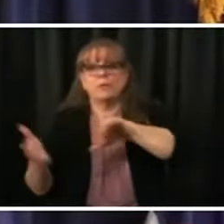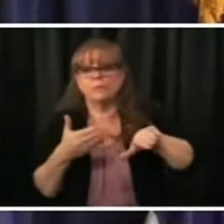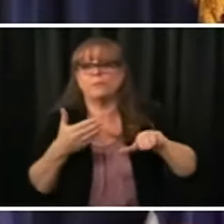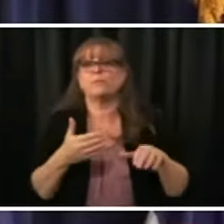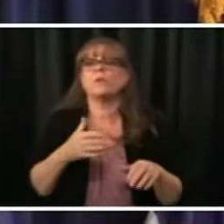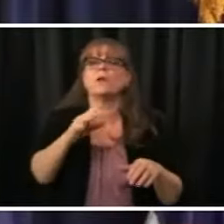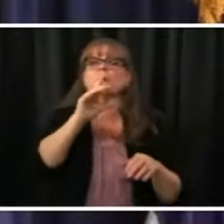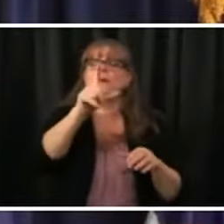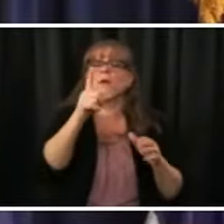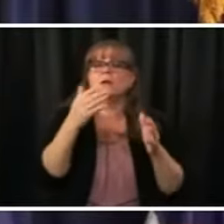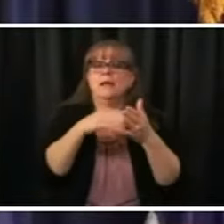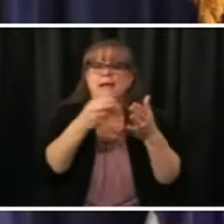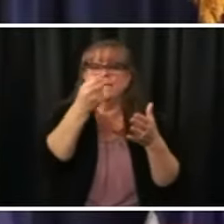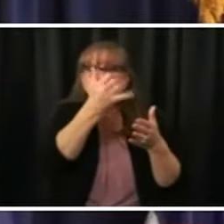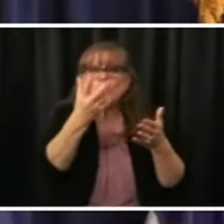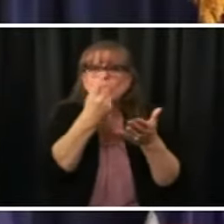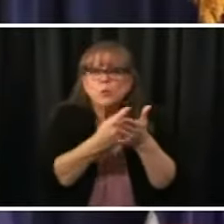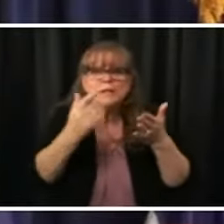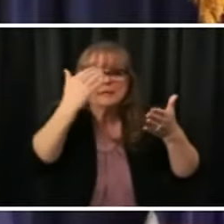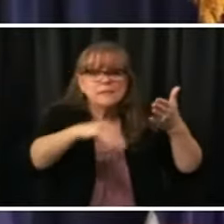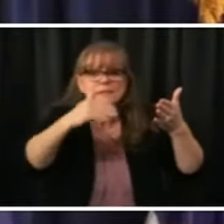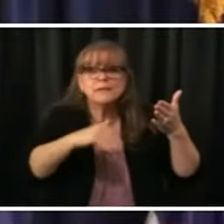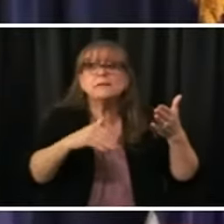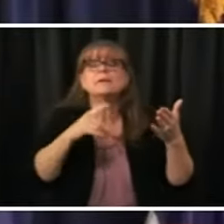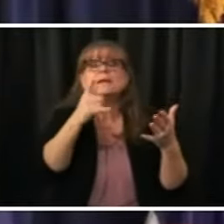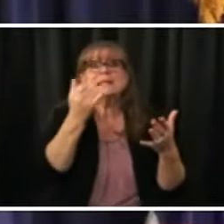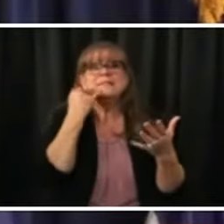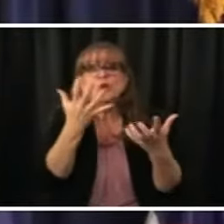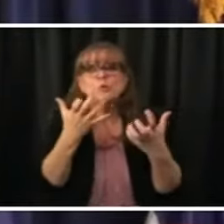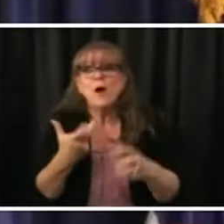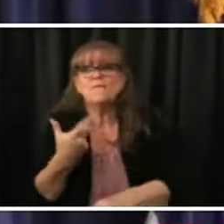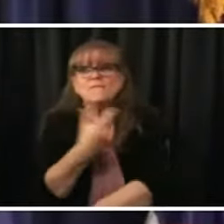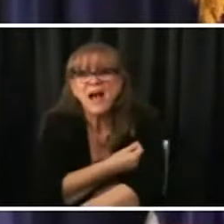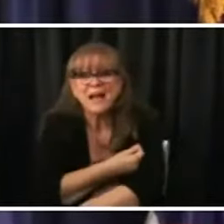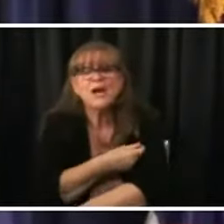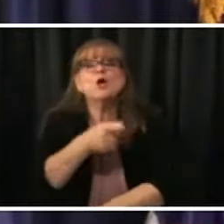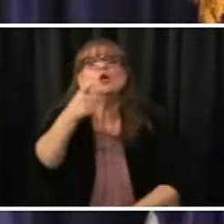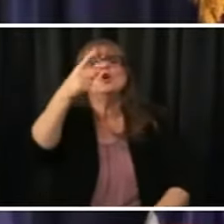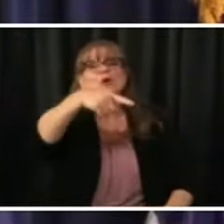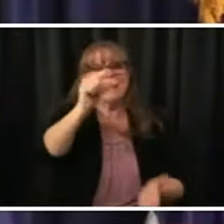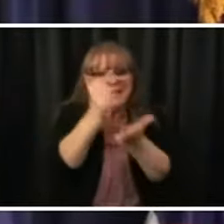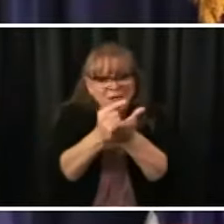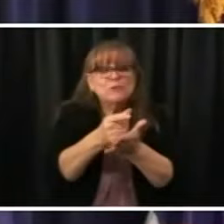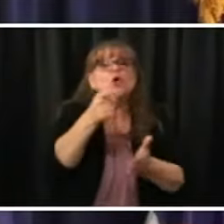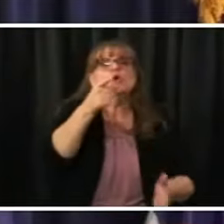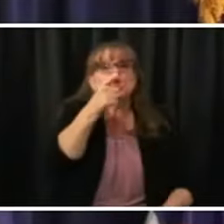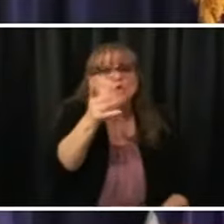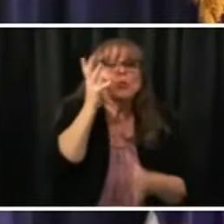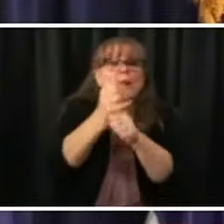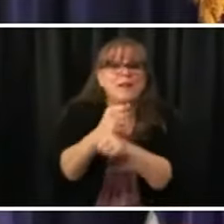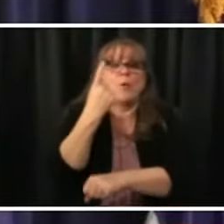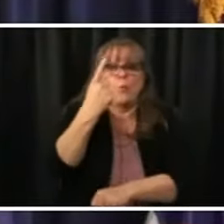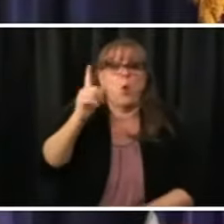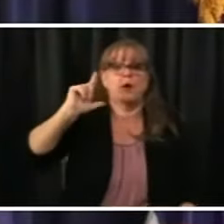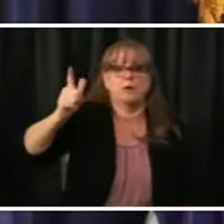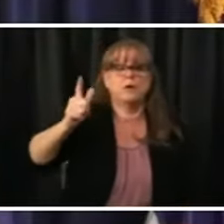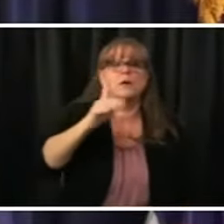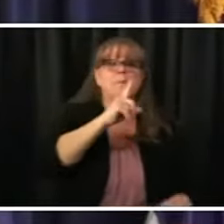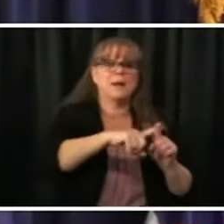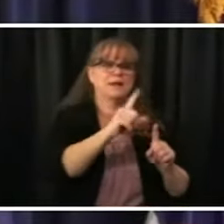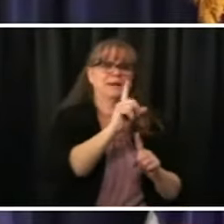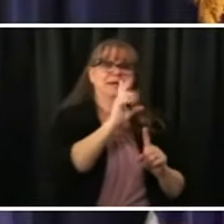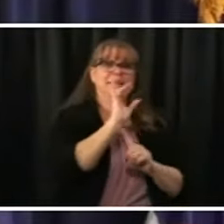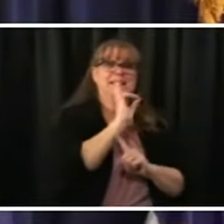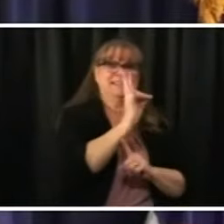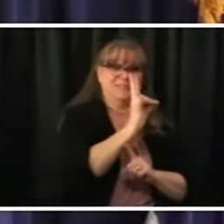if you're eligible and you want the vaccine, you will get one. If you're 70 and up, you will get it in February. We already are at 71% of our goal. You can go